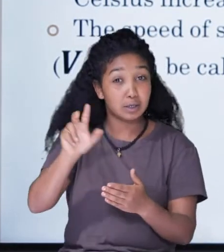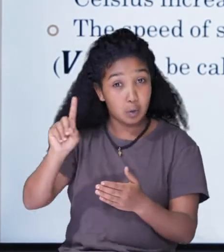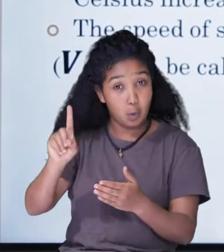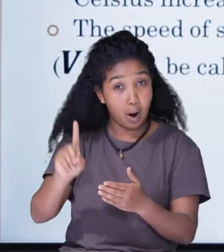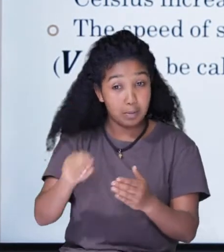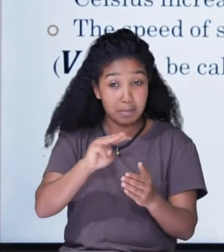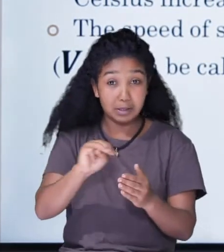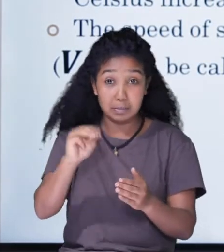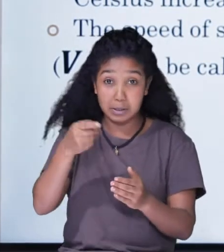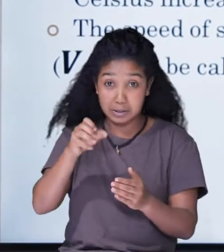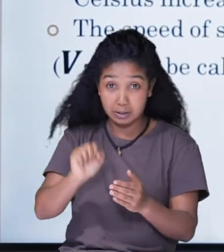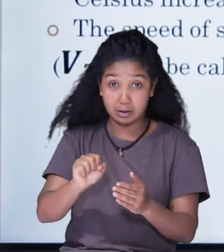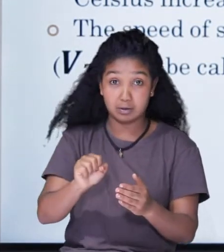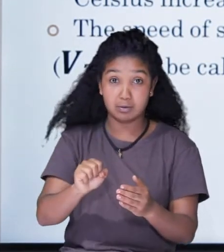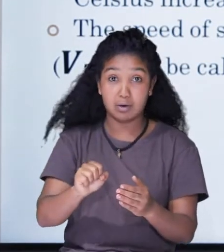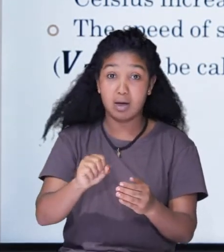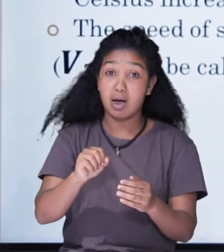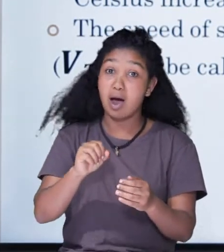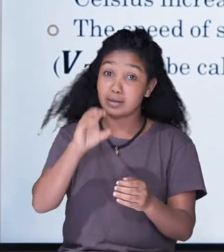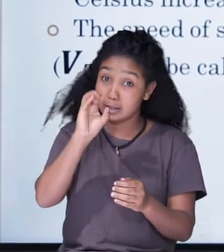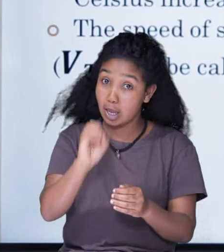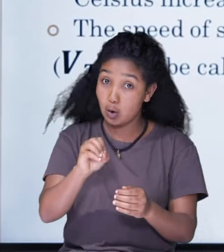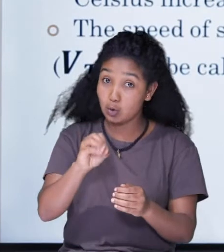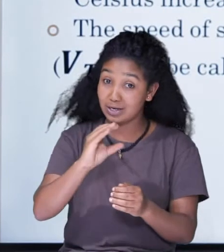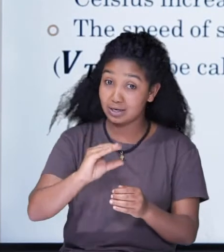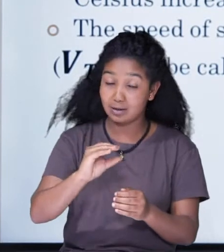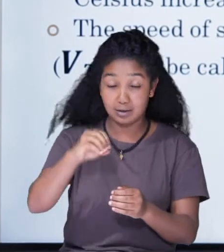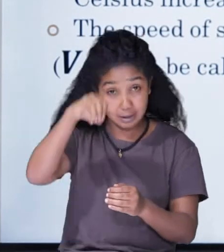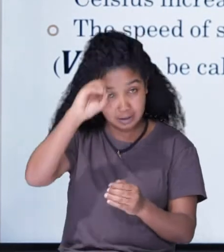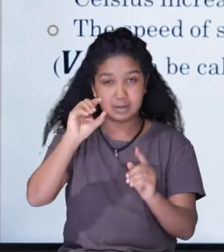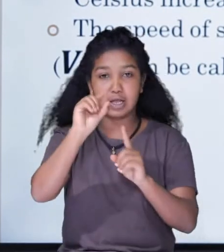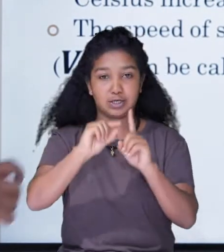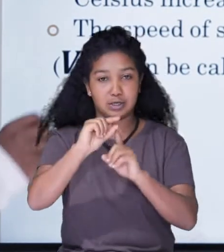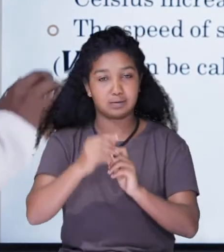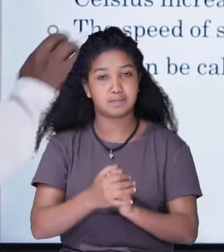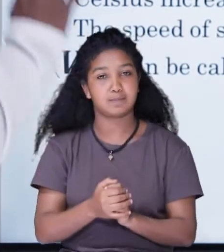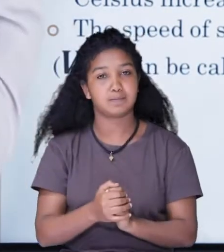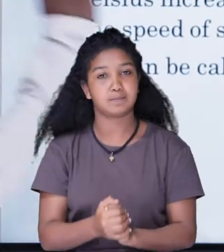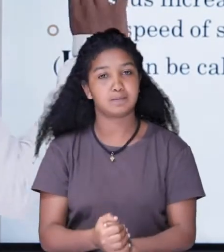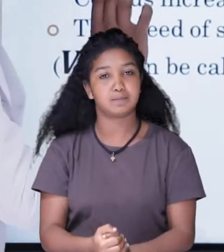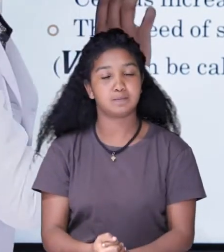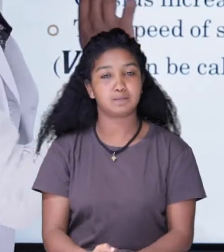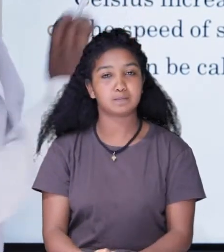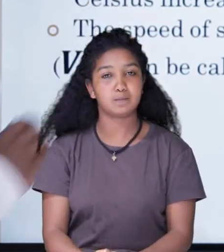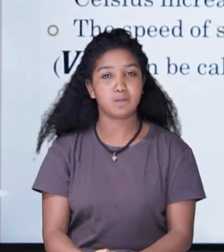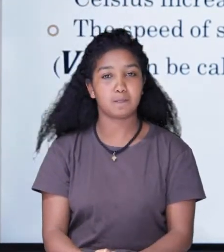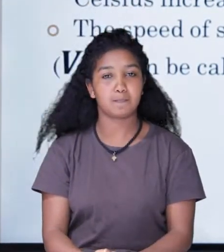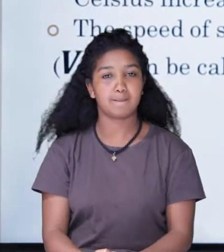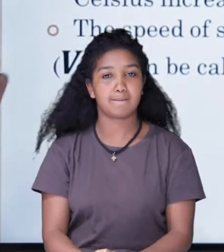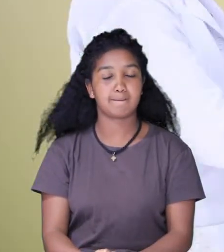331 meters per second at 0 degrees Celsius. At 0 degrees